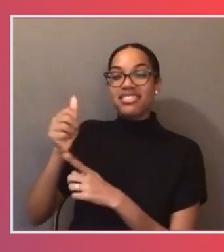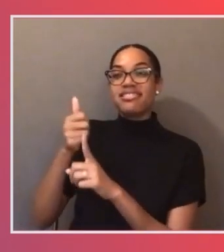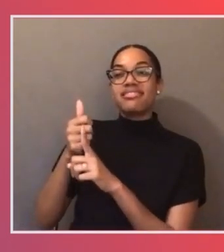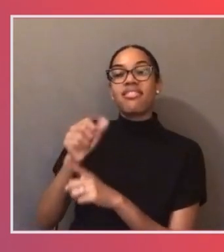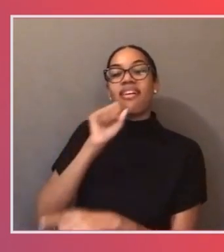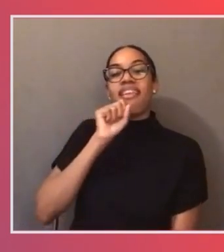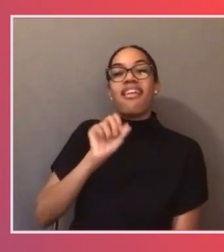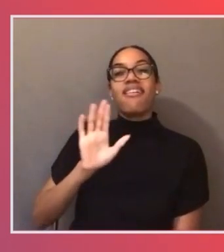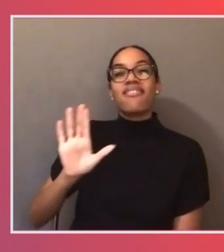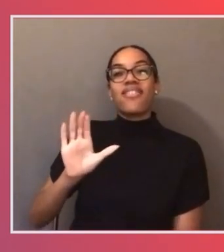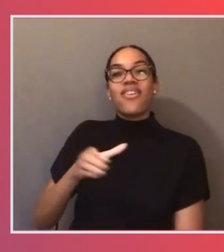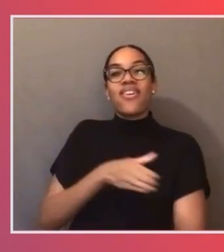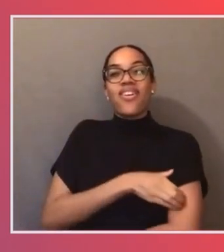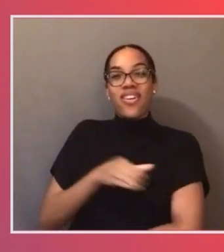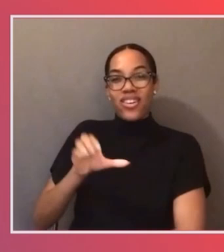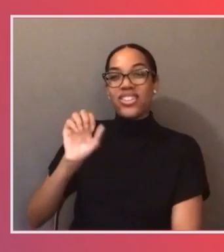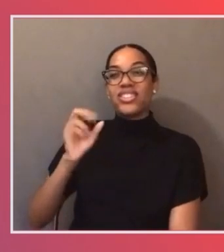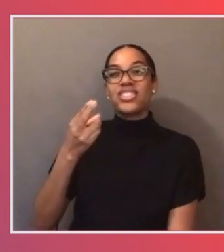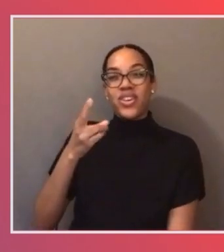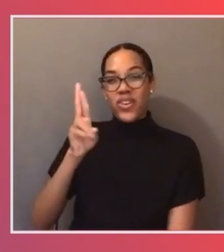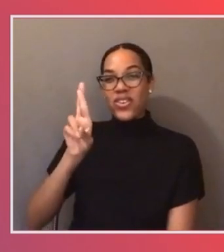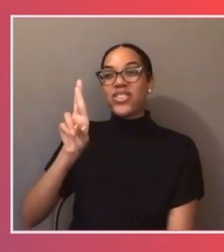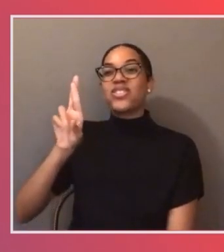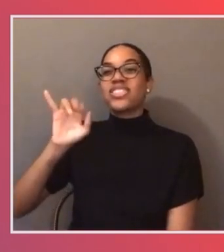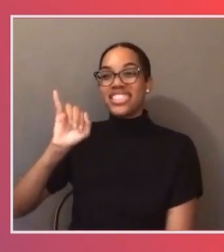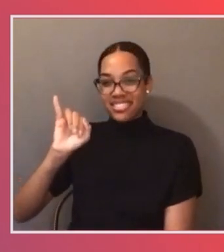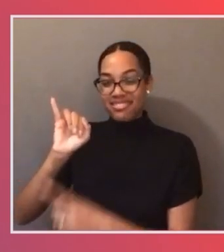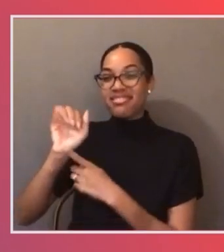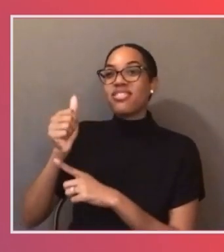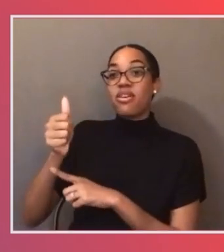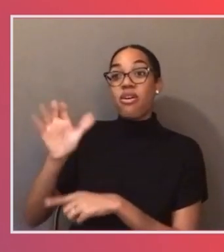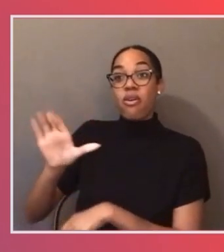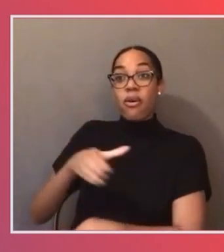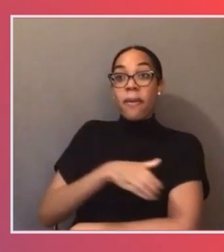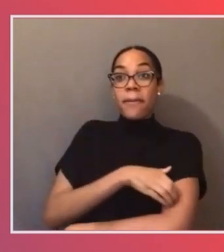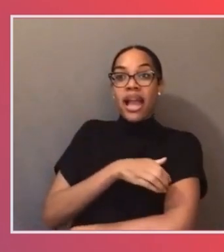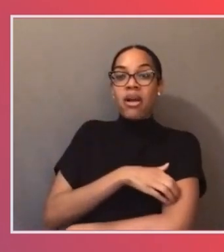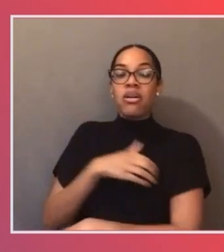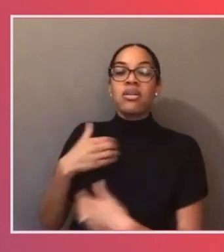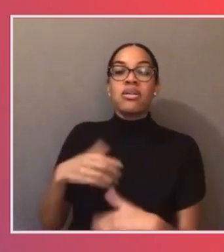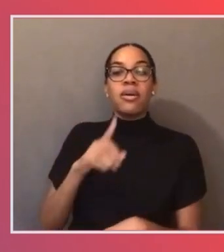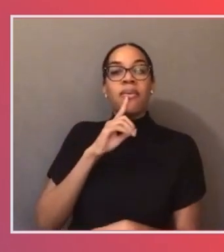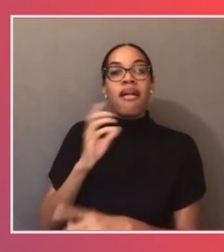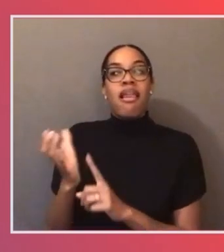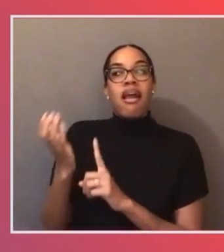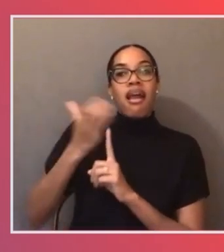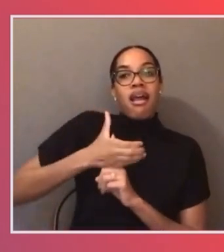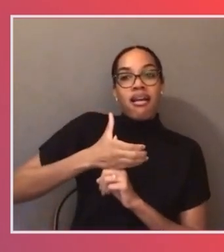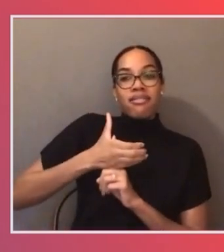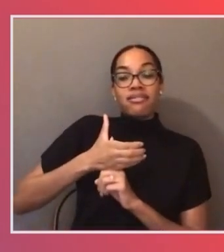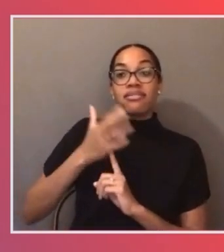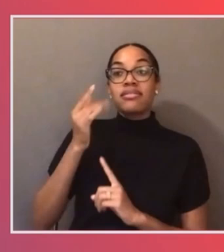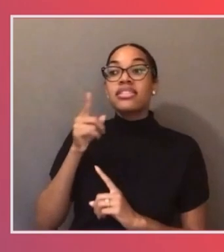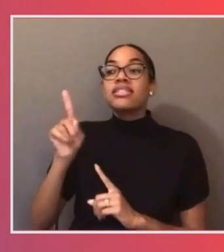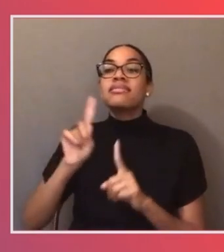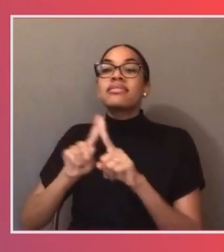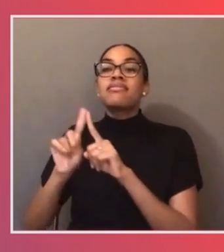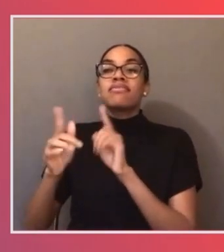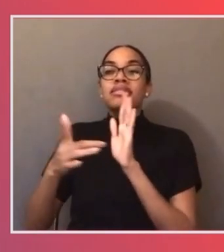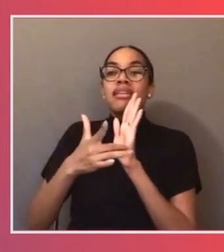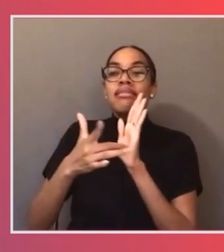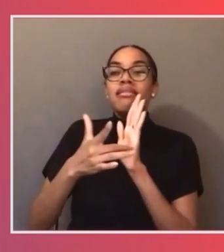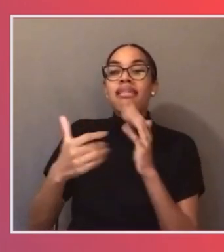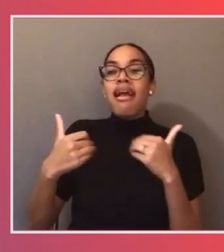new technologies and tackle climate change and invest in, you know, I often say that